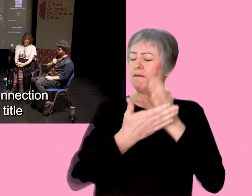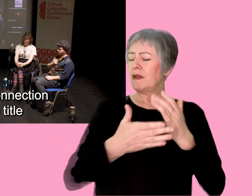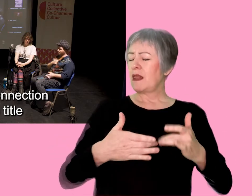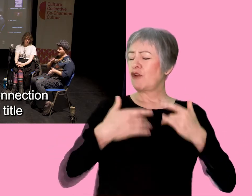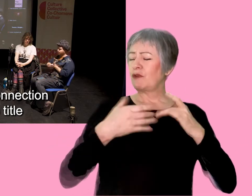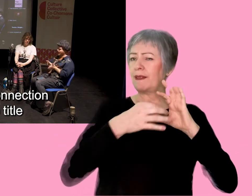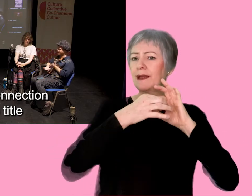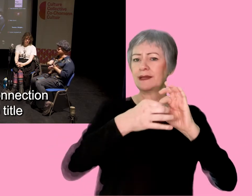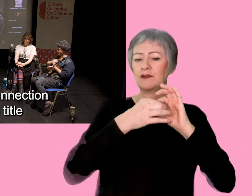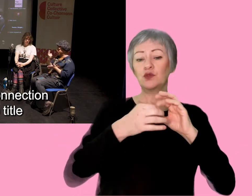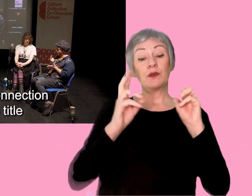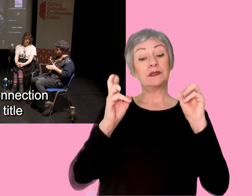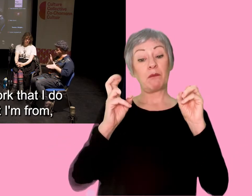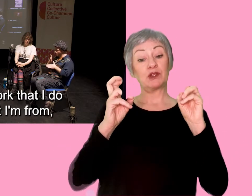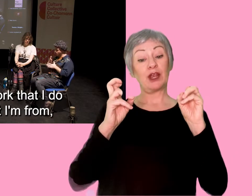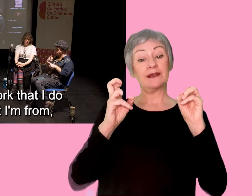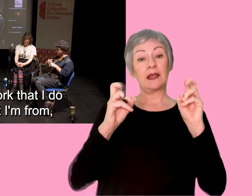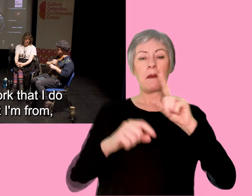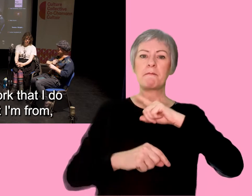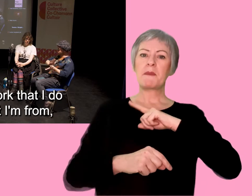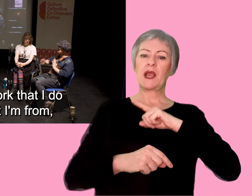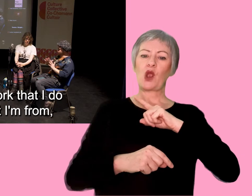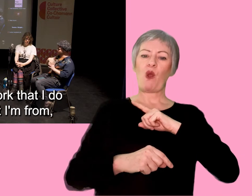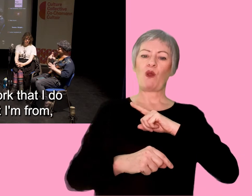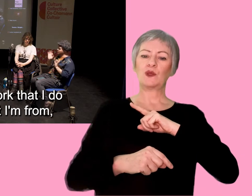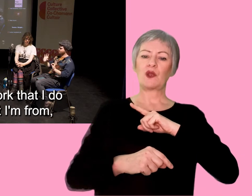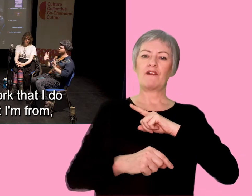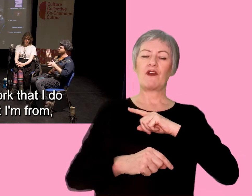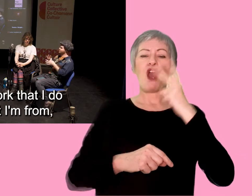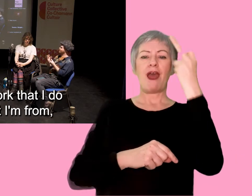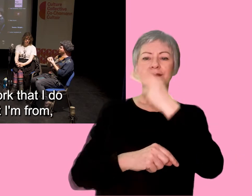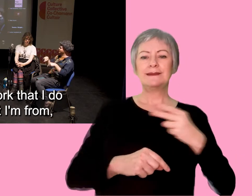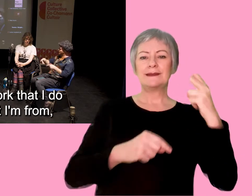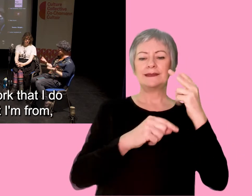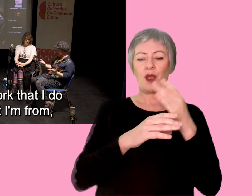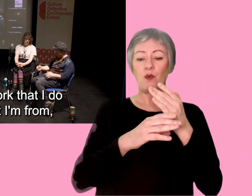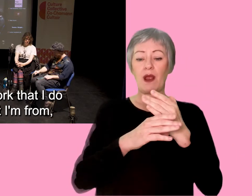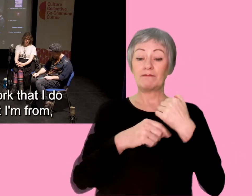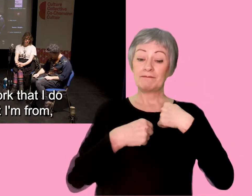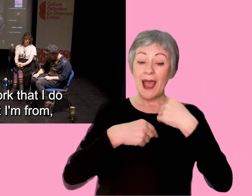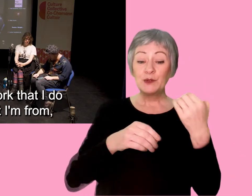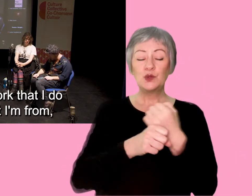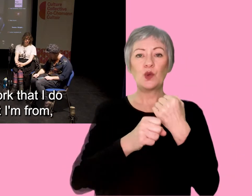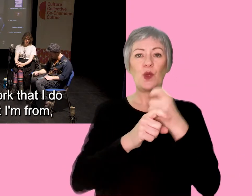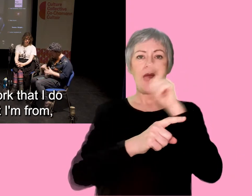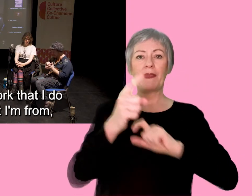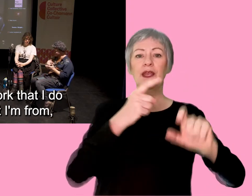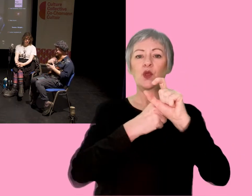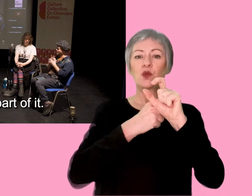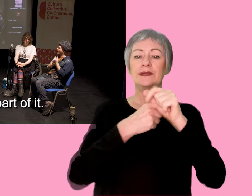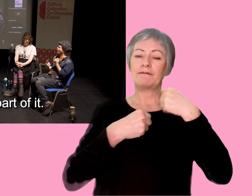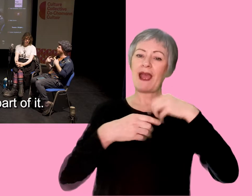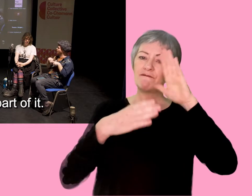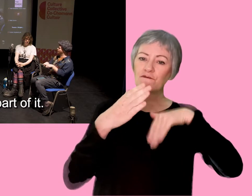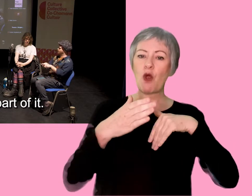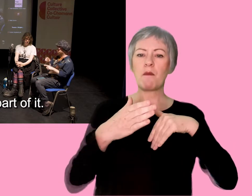connection to the subject, the title, because of the artistic work that I do and the community that I'm from. I